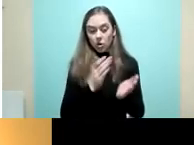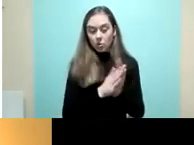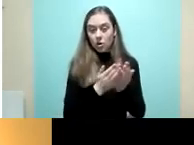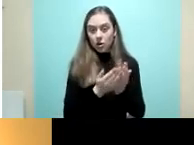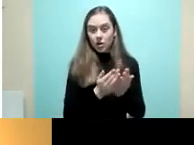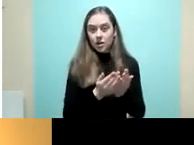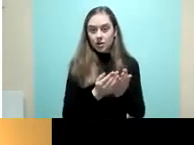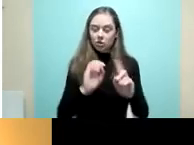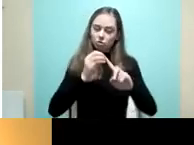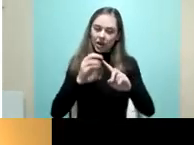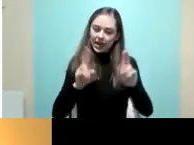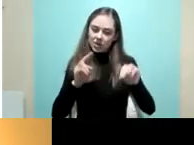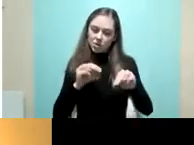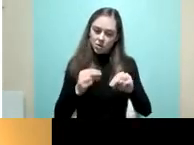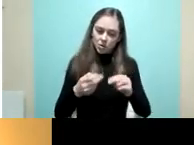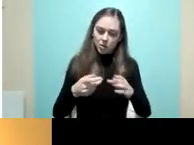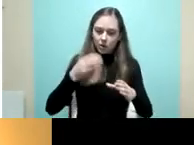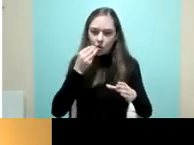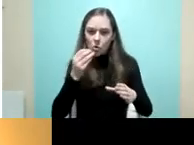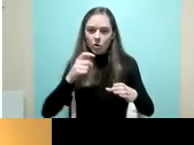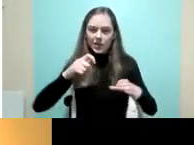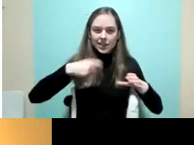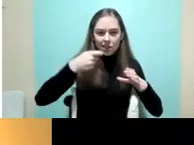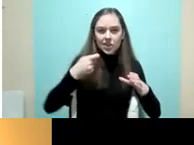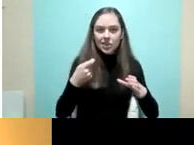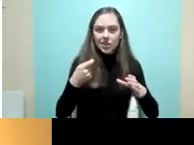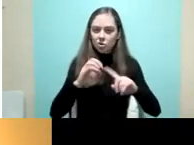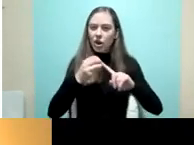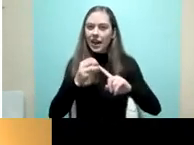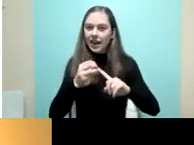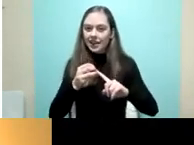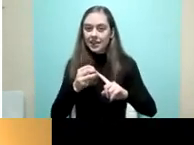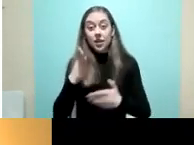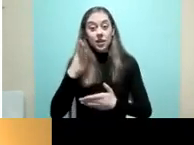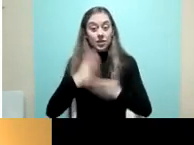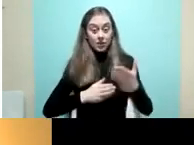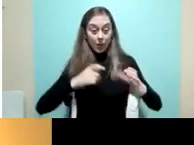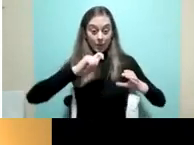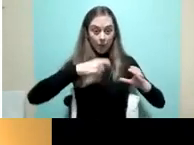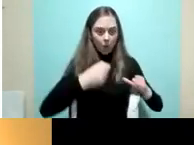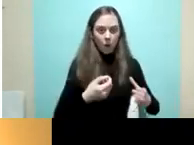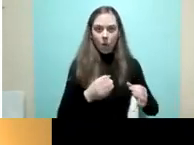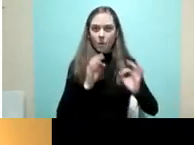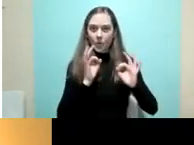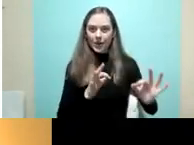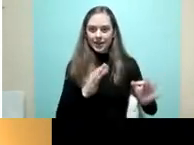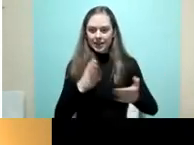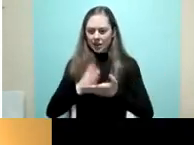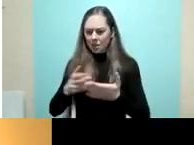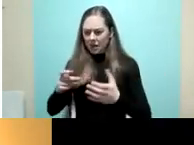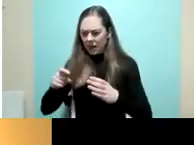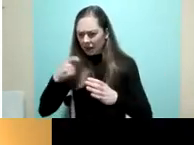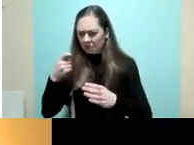taking a risk. You know, that's trying out new things. Some dishes come out absolutely lovely, and some don't. But